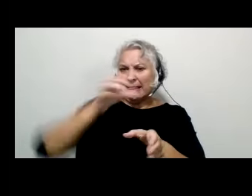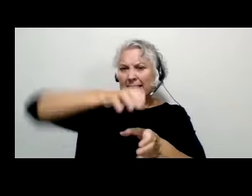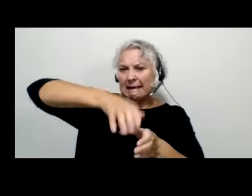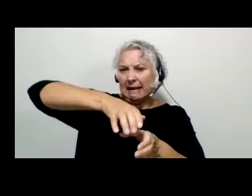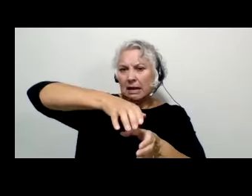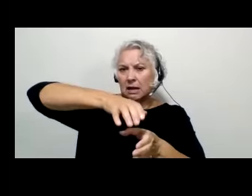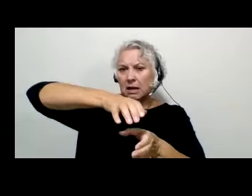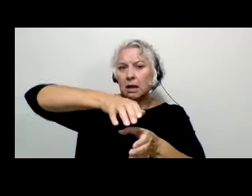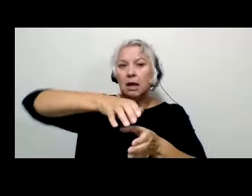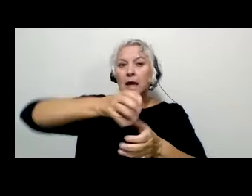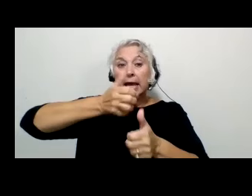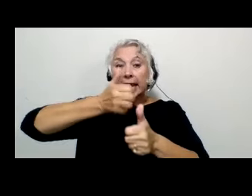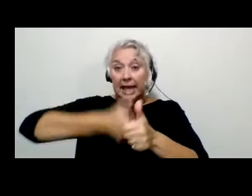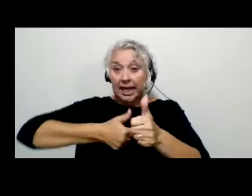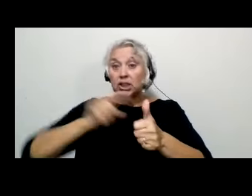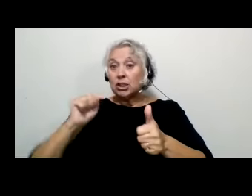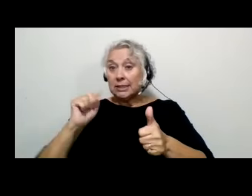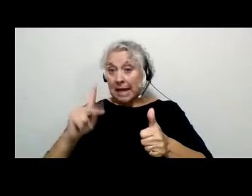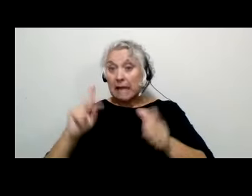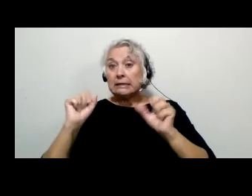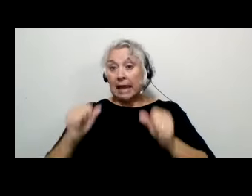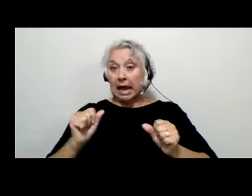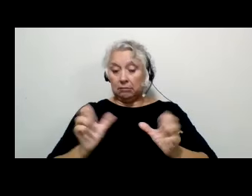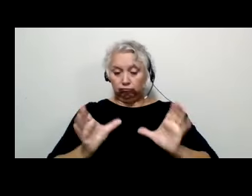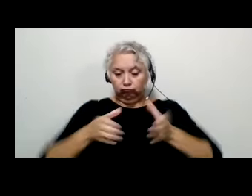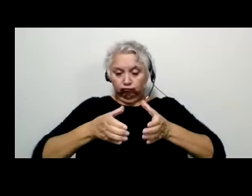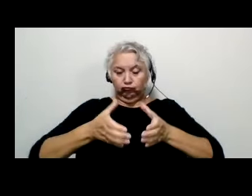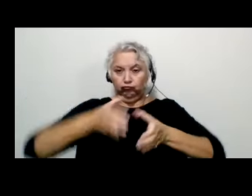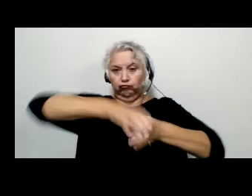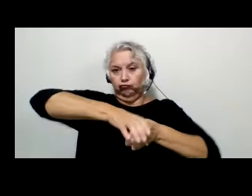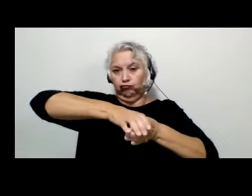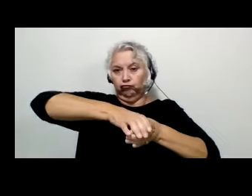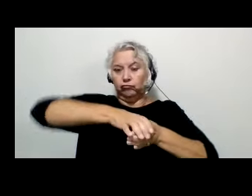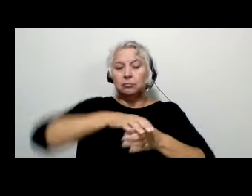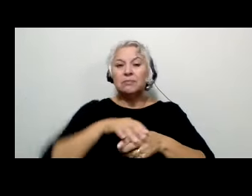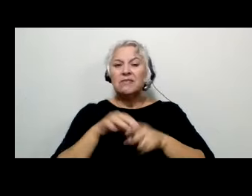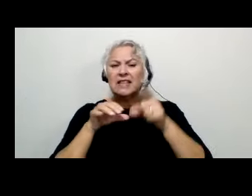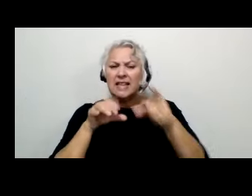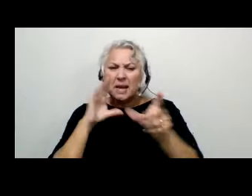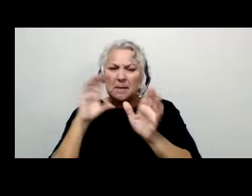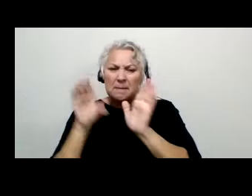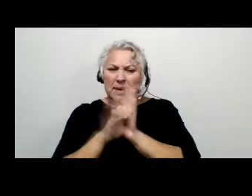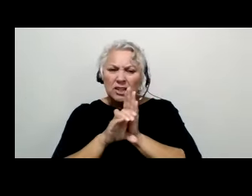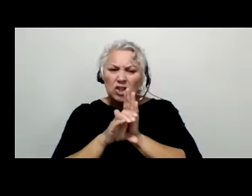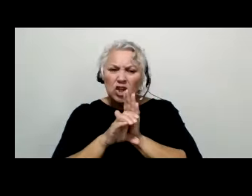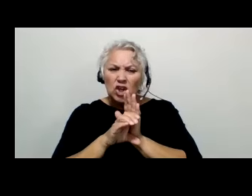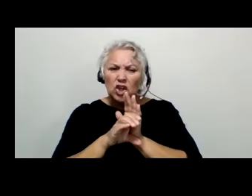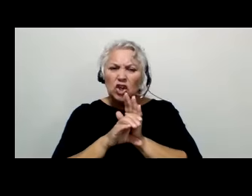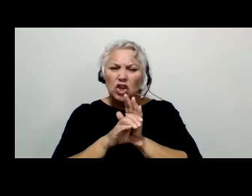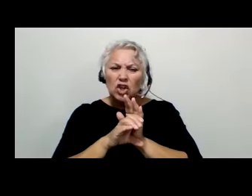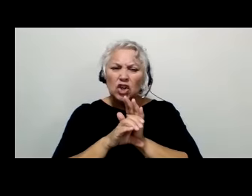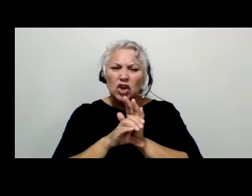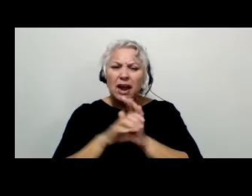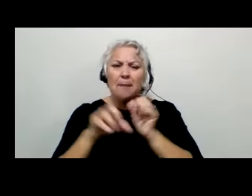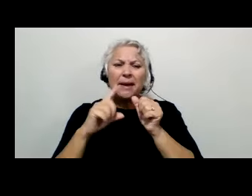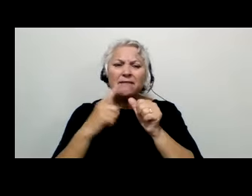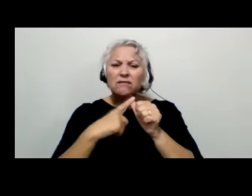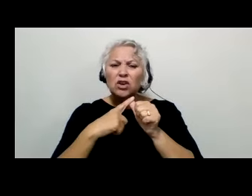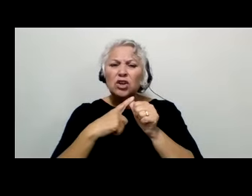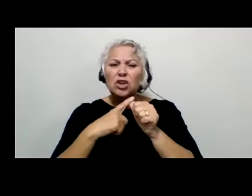way each task box can be self-contained. This is a picture of the lid of my first task